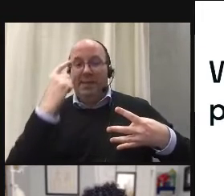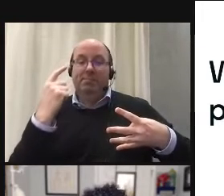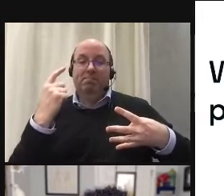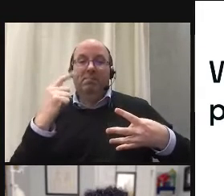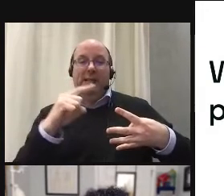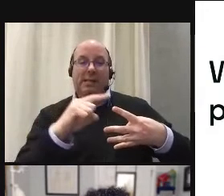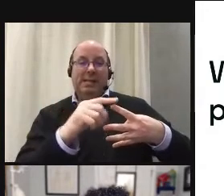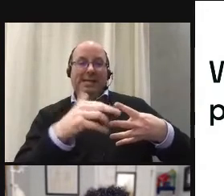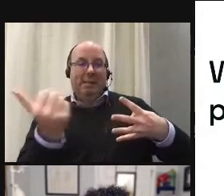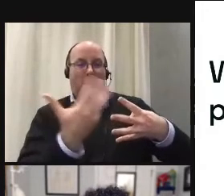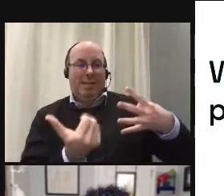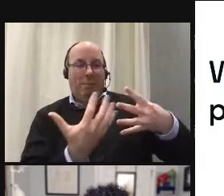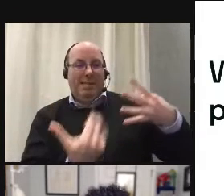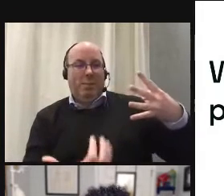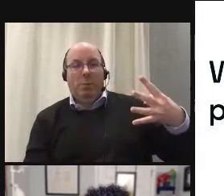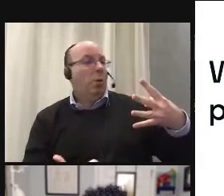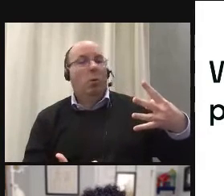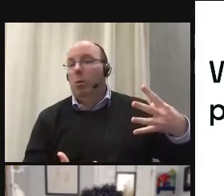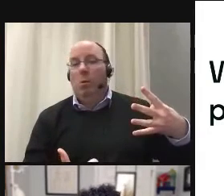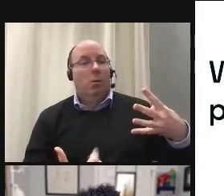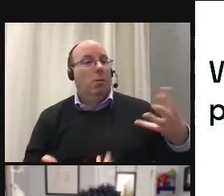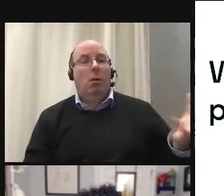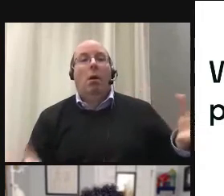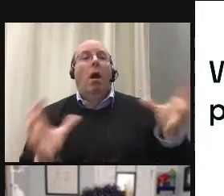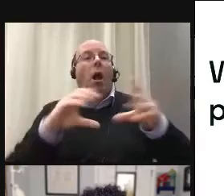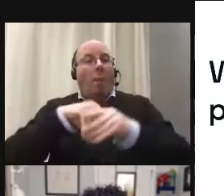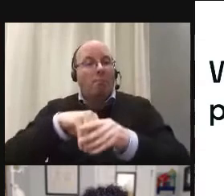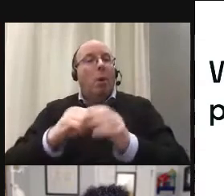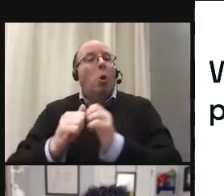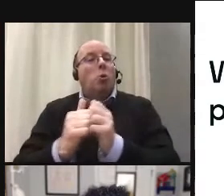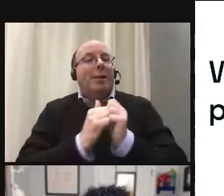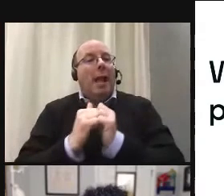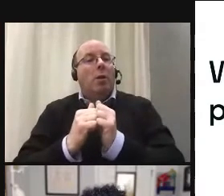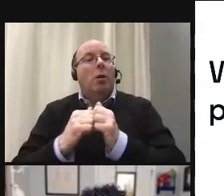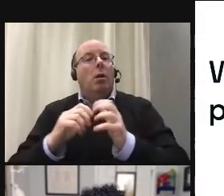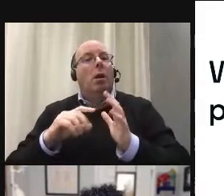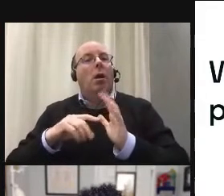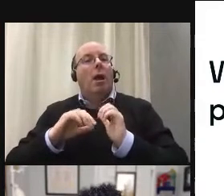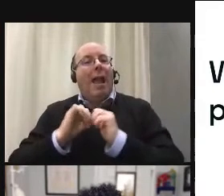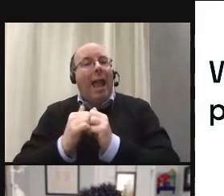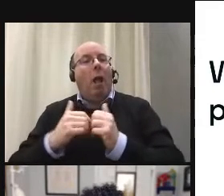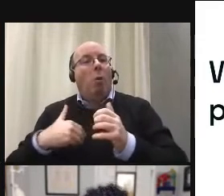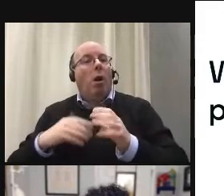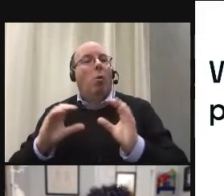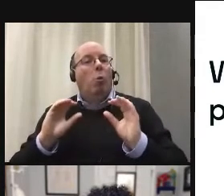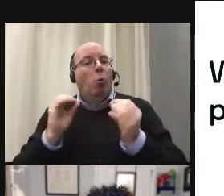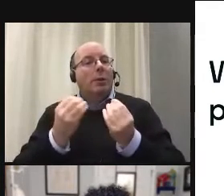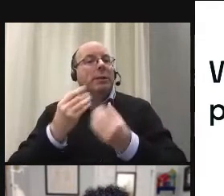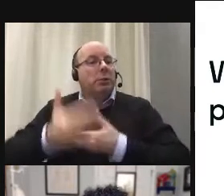as separate things. They should be part of how our organizations are function.